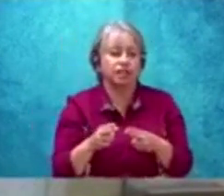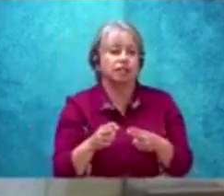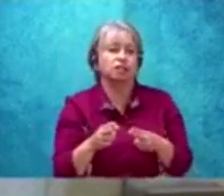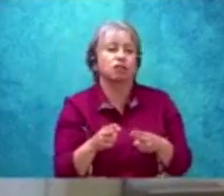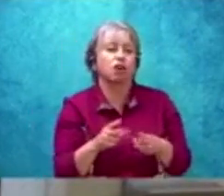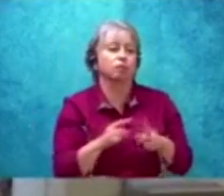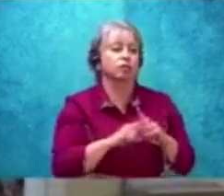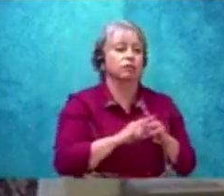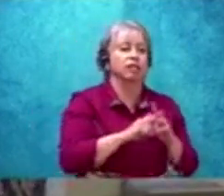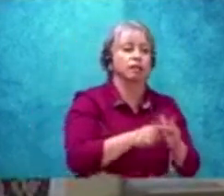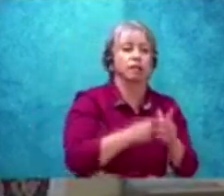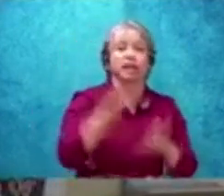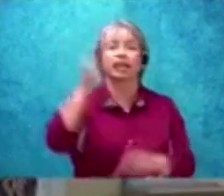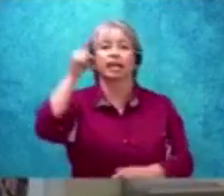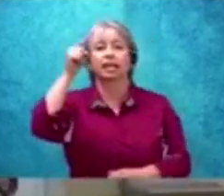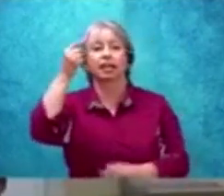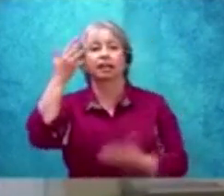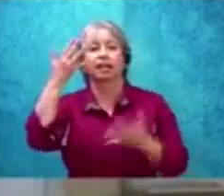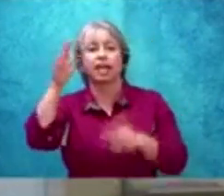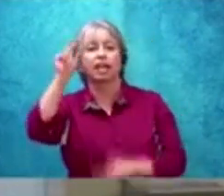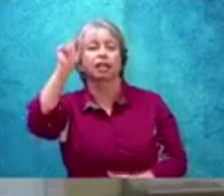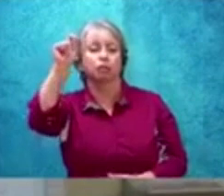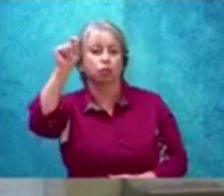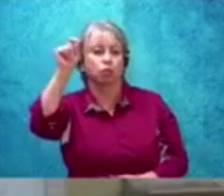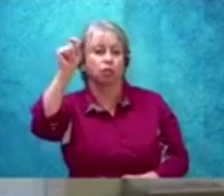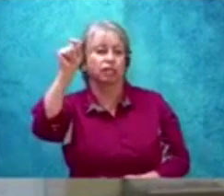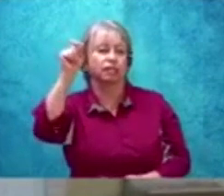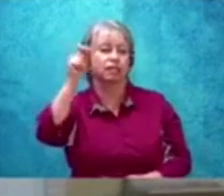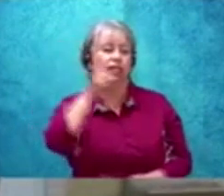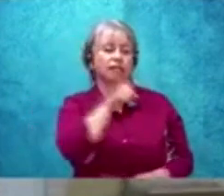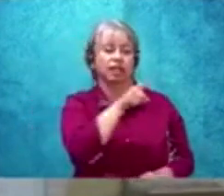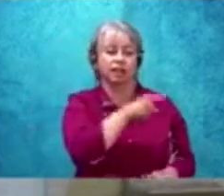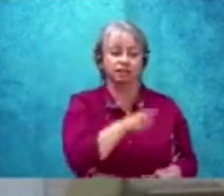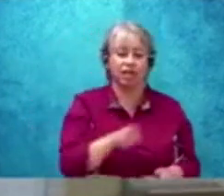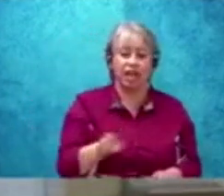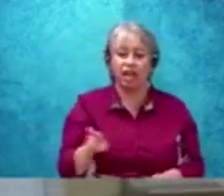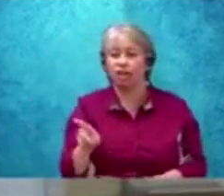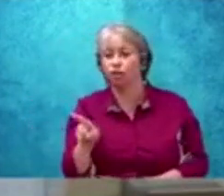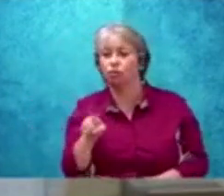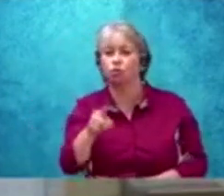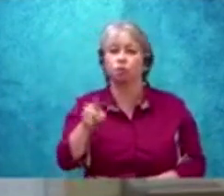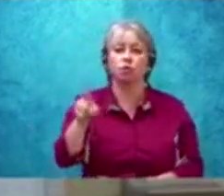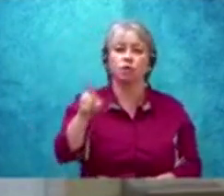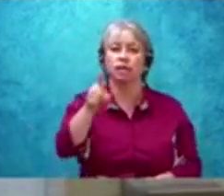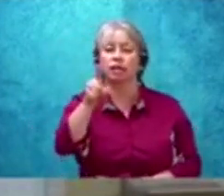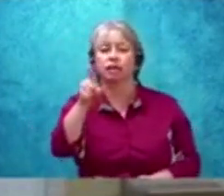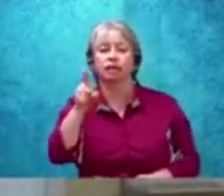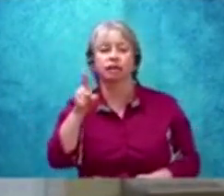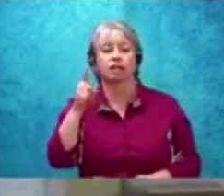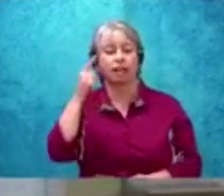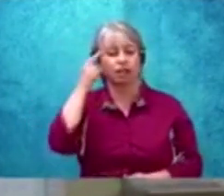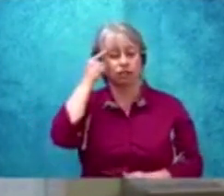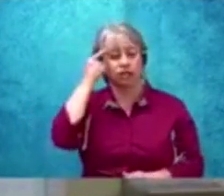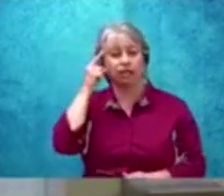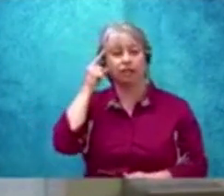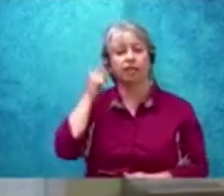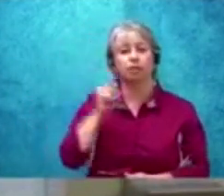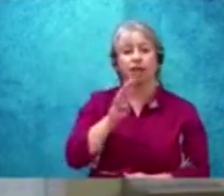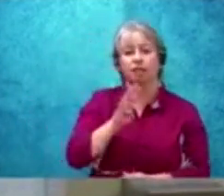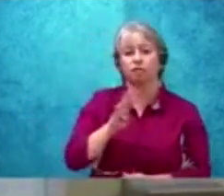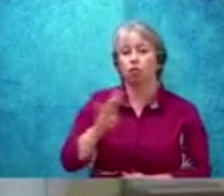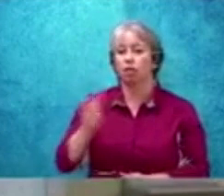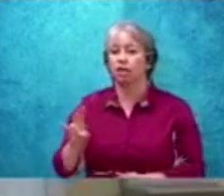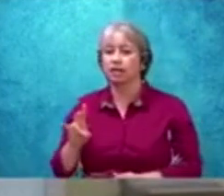end, because if I use this route, then I will have to consider the 4 and the 7. But here,